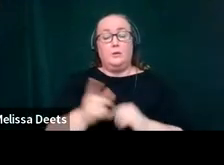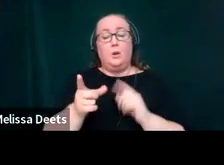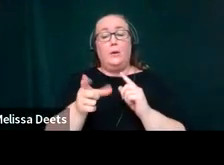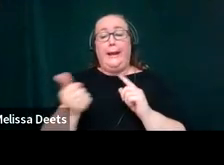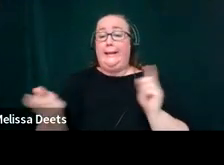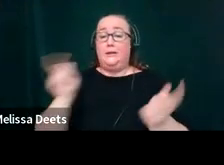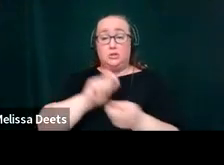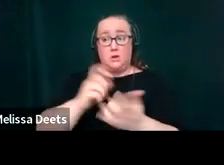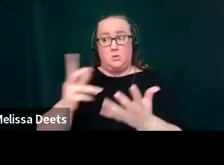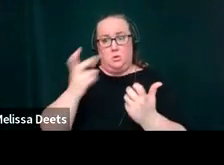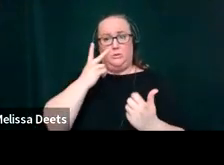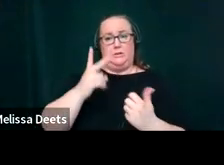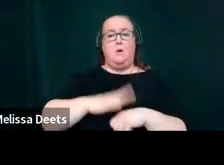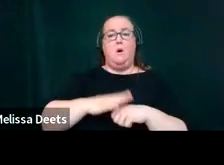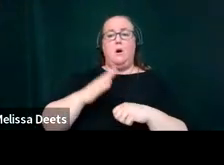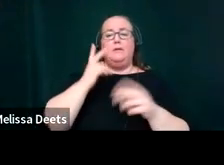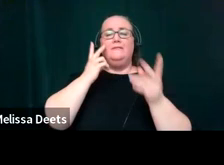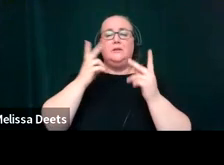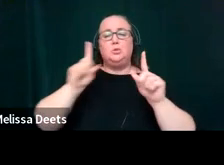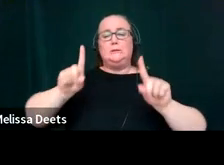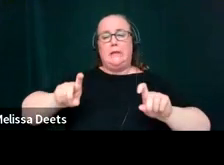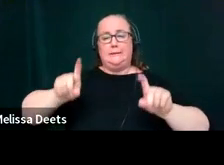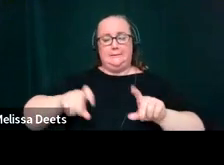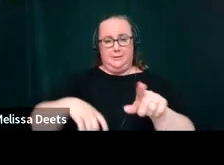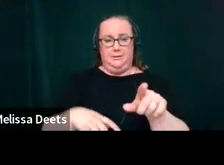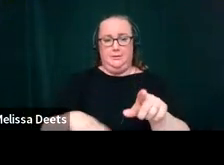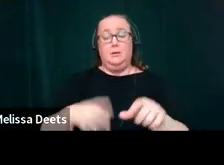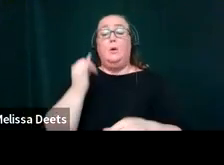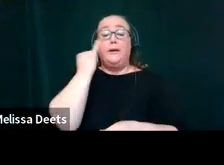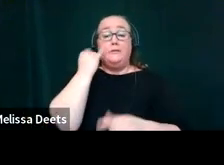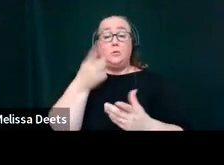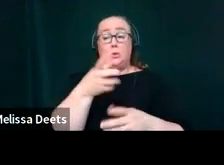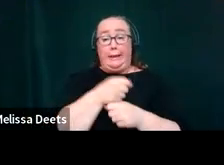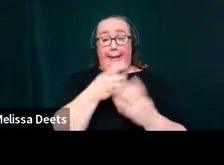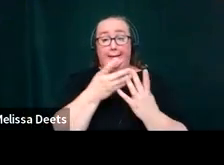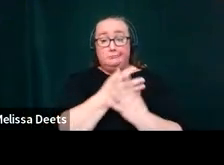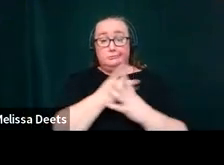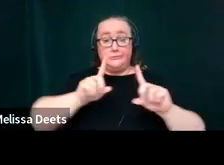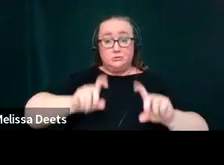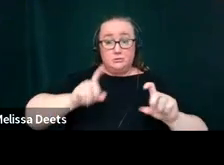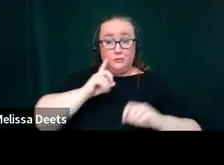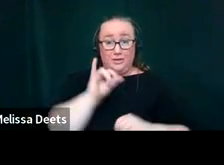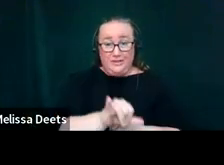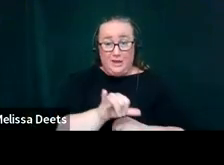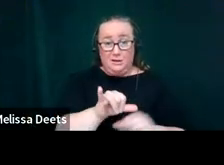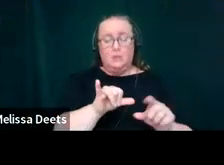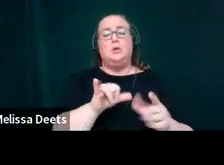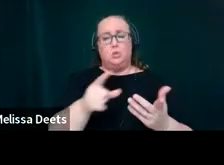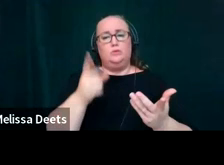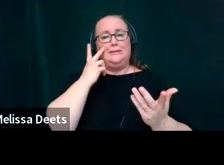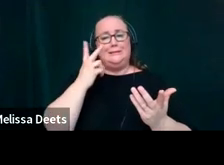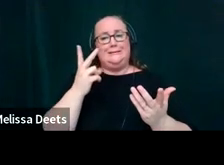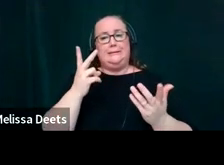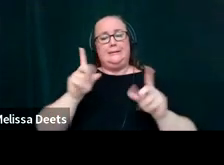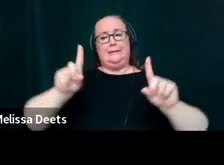visual field testing. Many of you who have had glaucoma or are being screened for glaucoma have undergone visual field testing, and we know